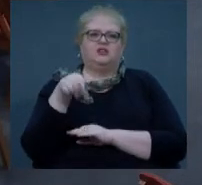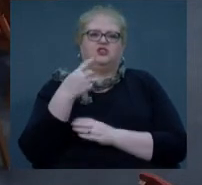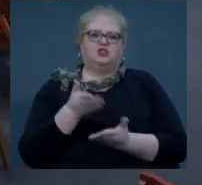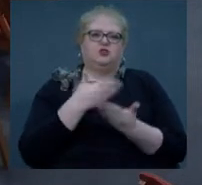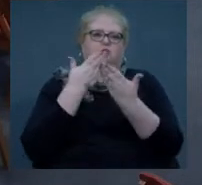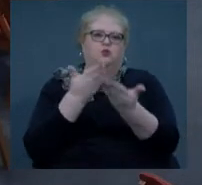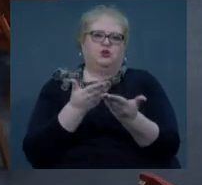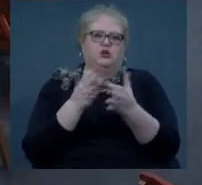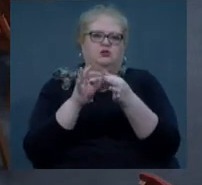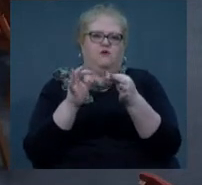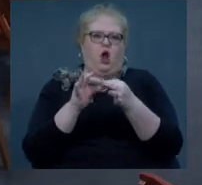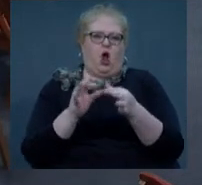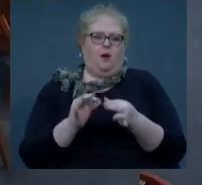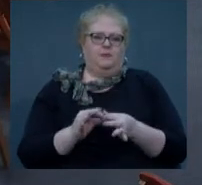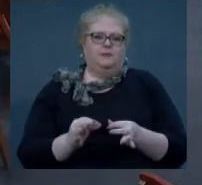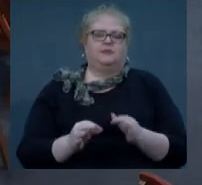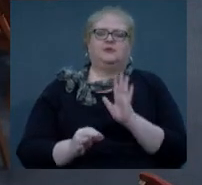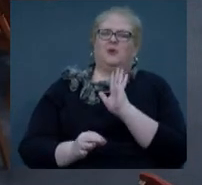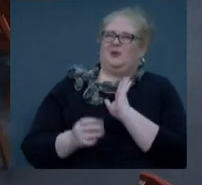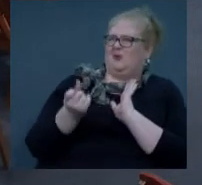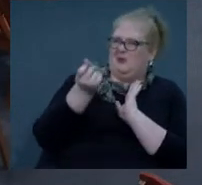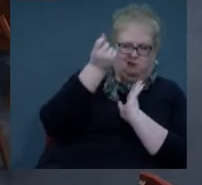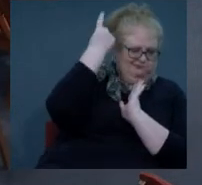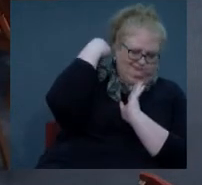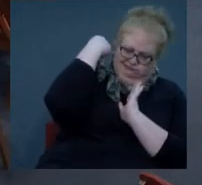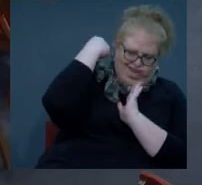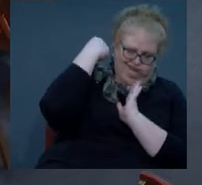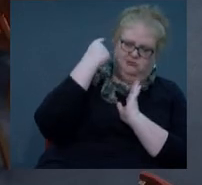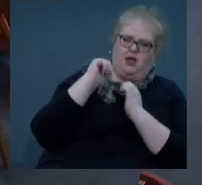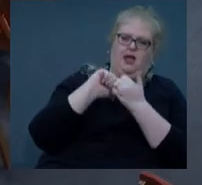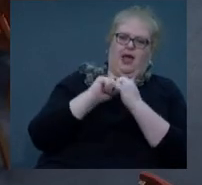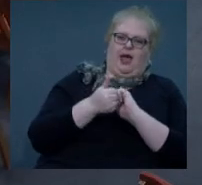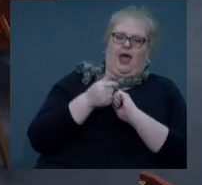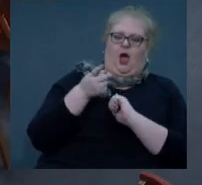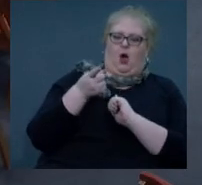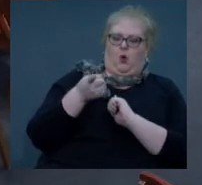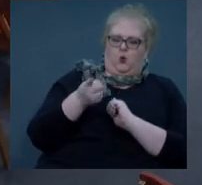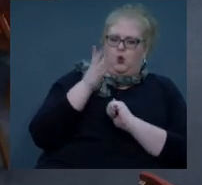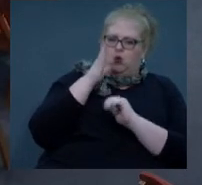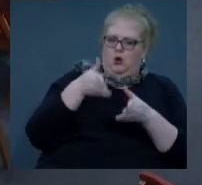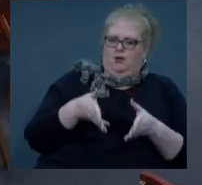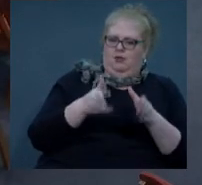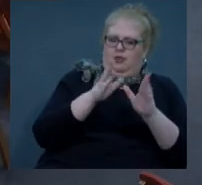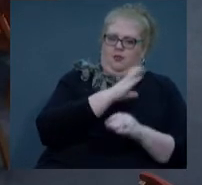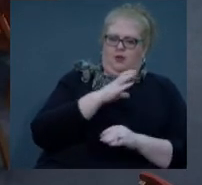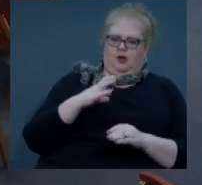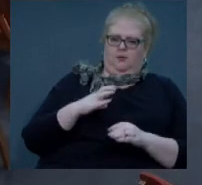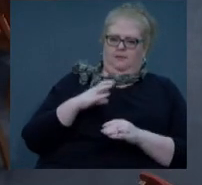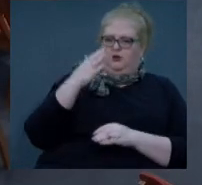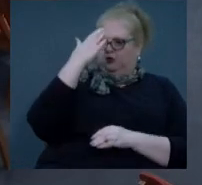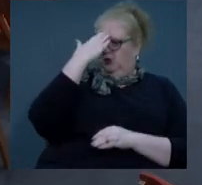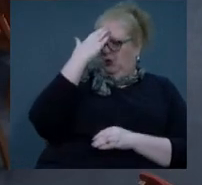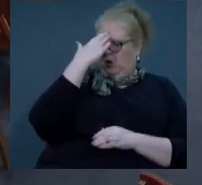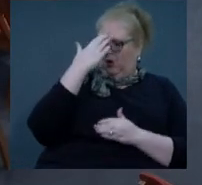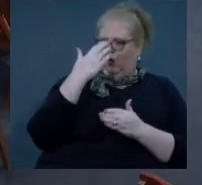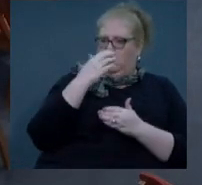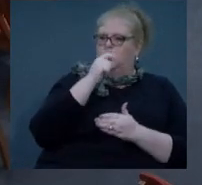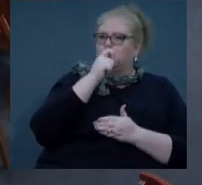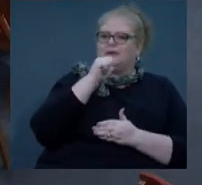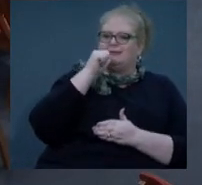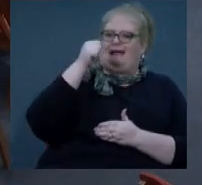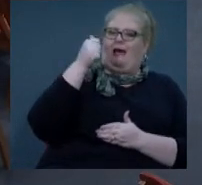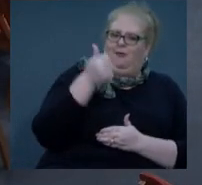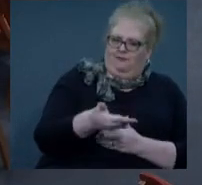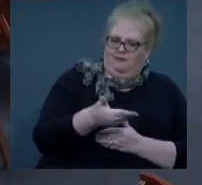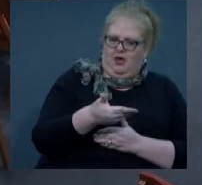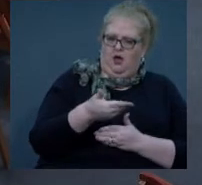lost me. How are you going to let the commissions who is not there know what happened at that